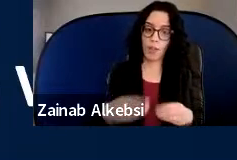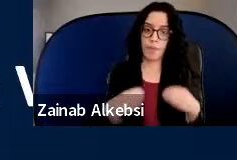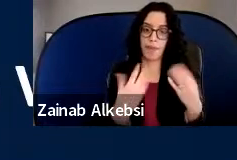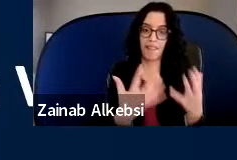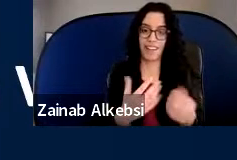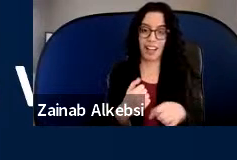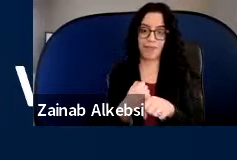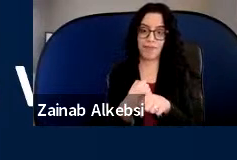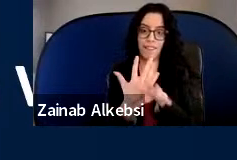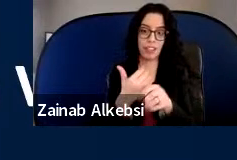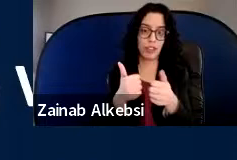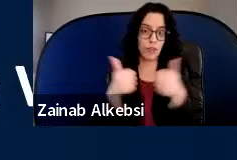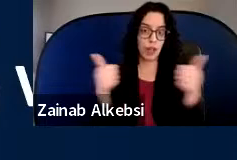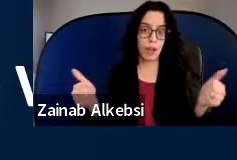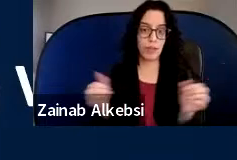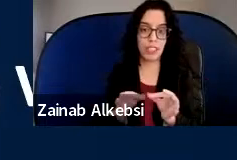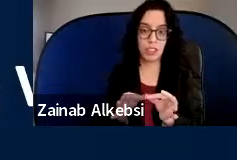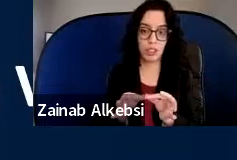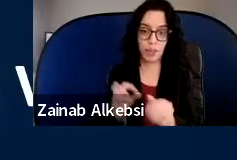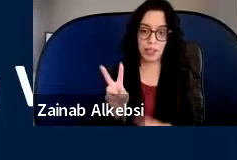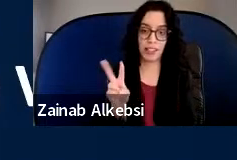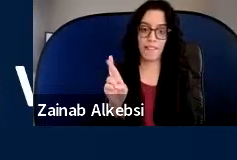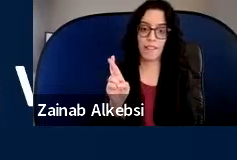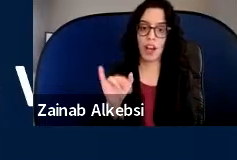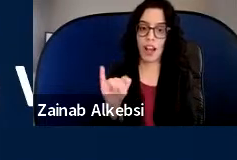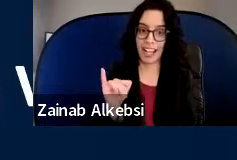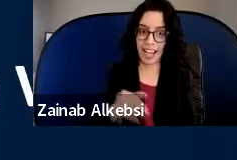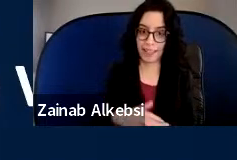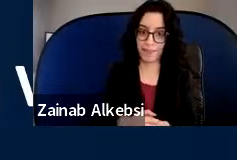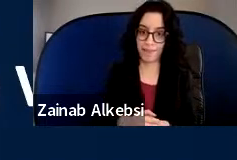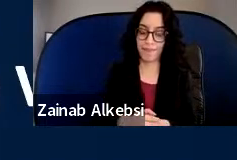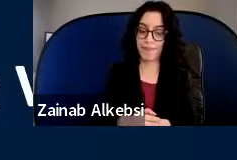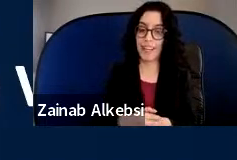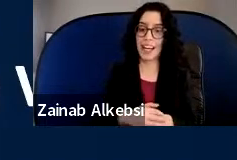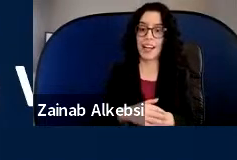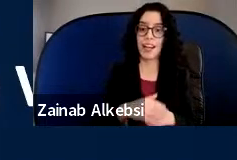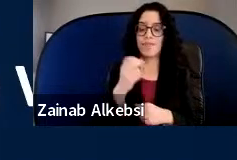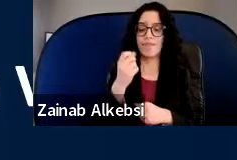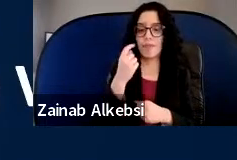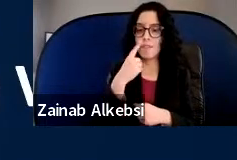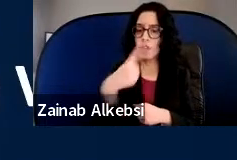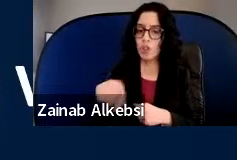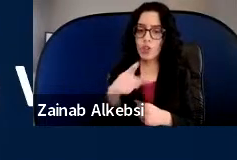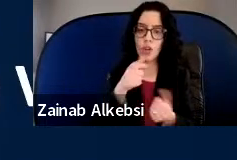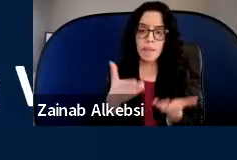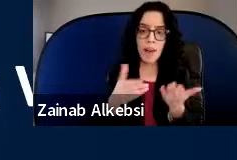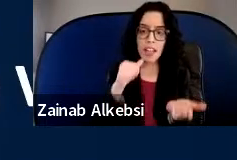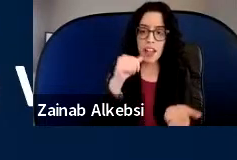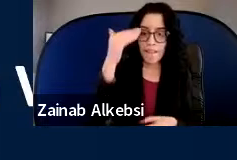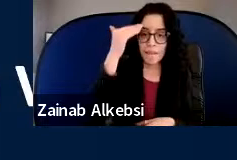stopped providing on-site interpreting services and instead simply rely on the VRI model.